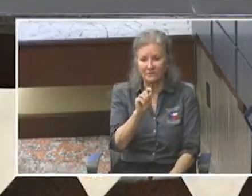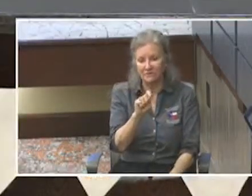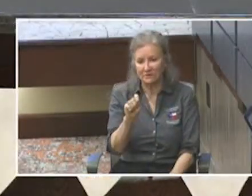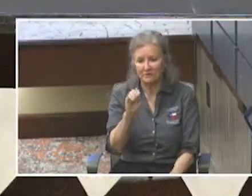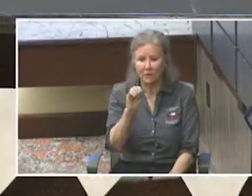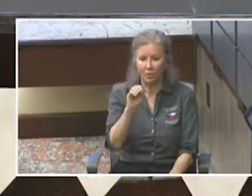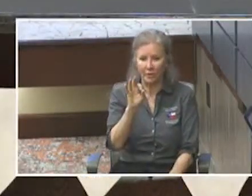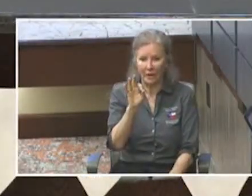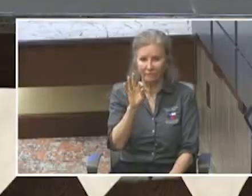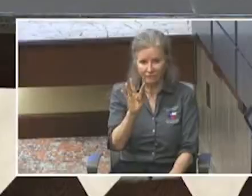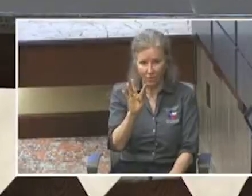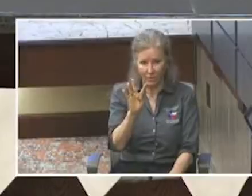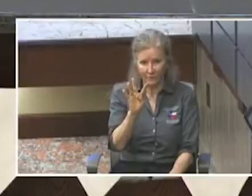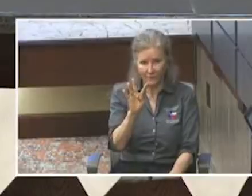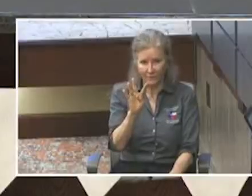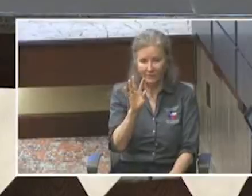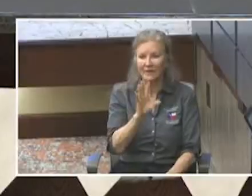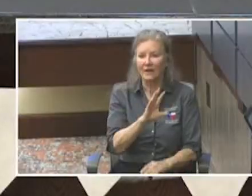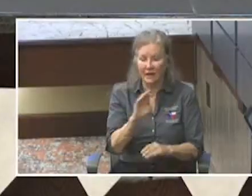2026-094 and Resolution